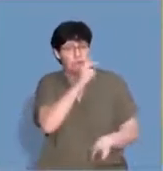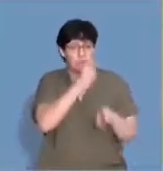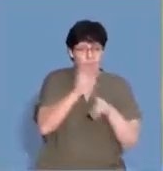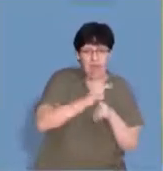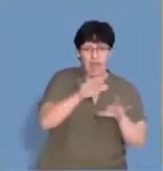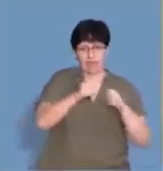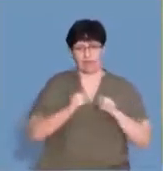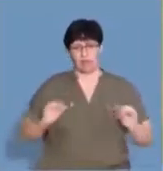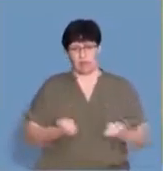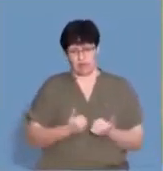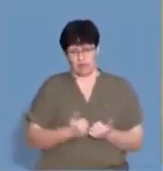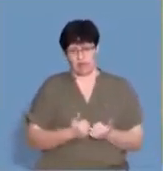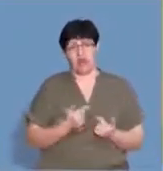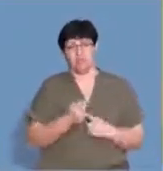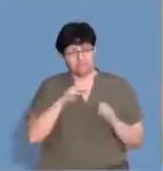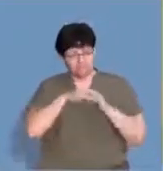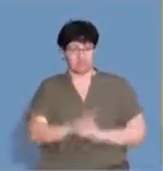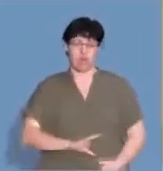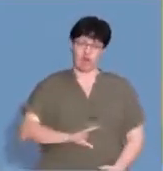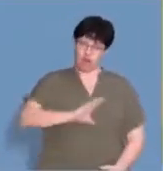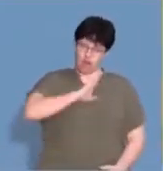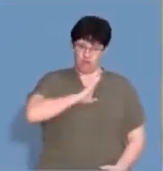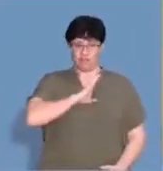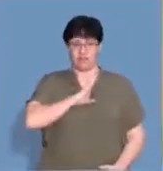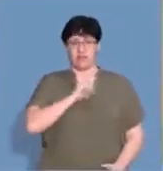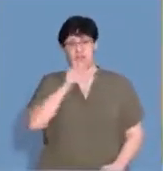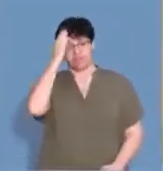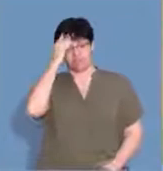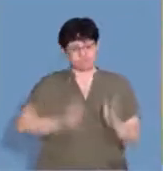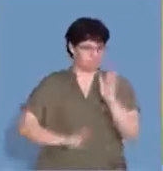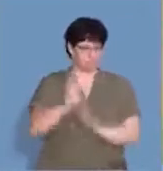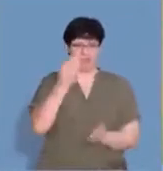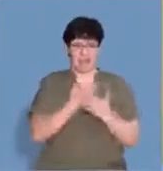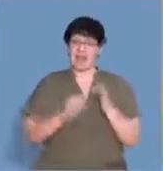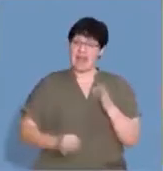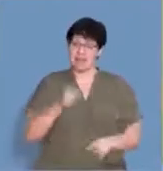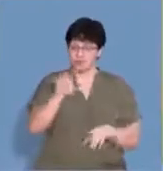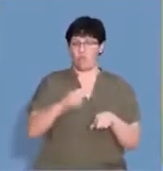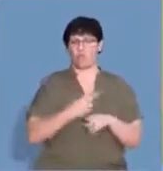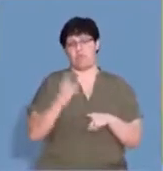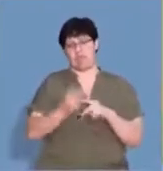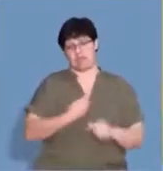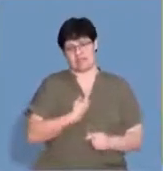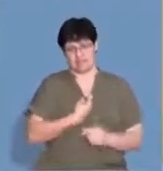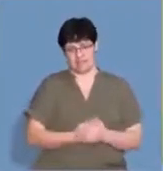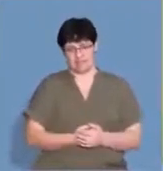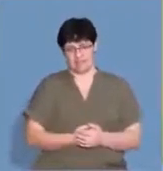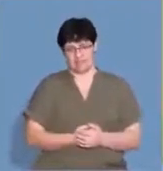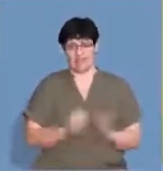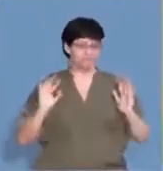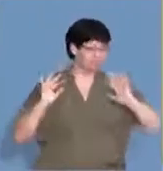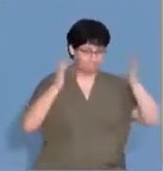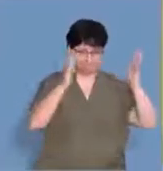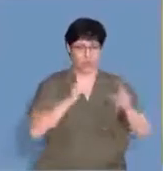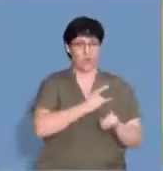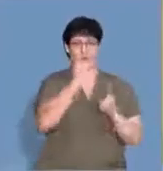your exams and just go into it with confidence, and remember you will ace the test if you do prepare yourselves.